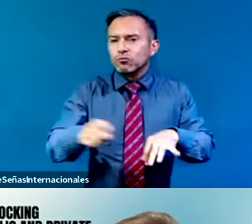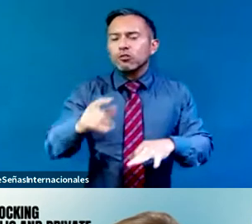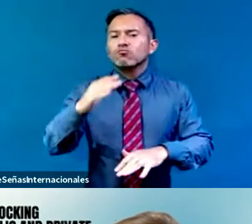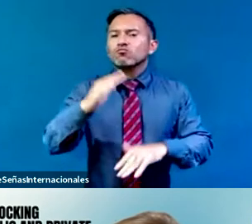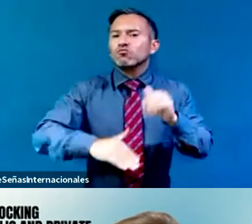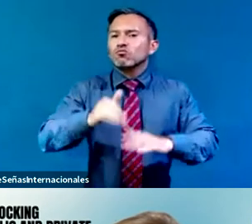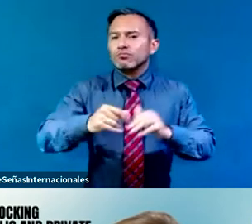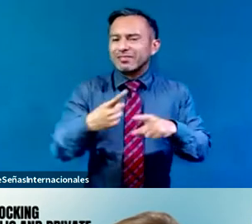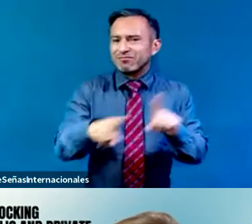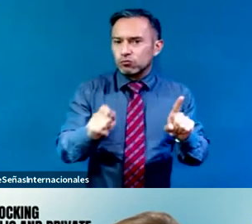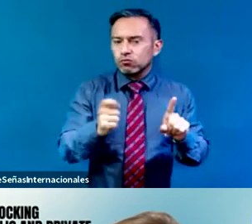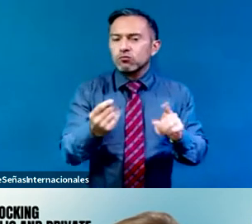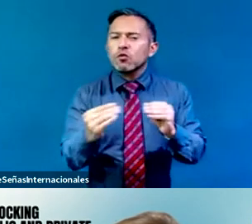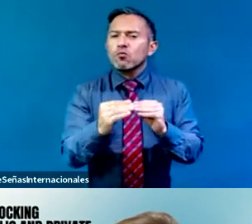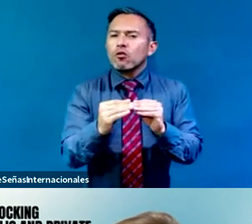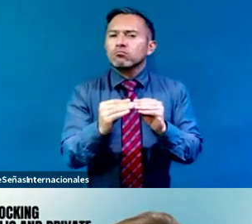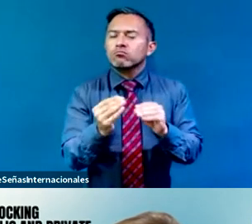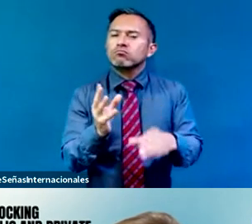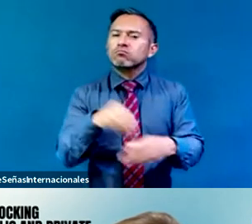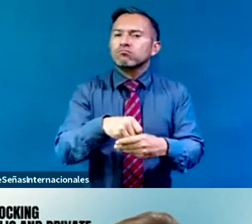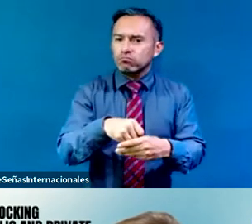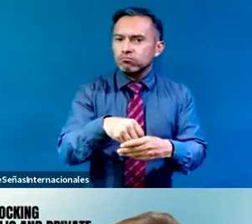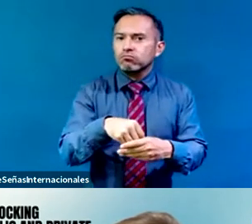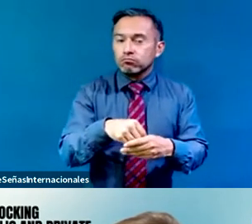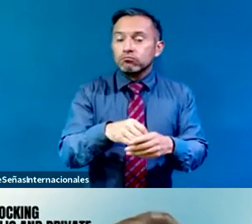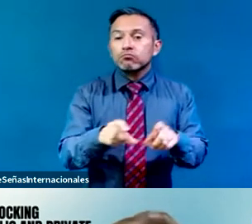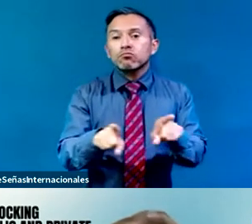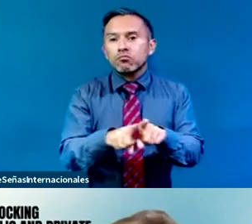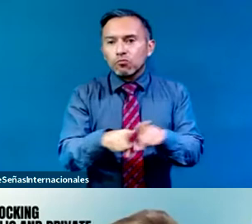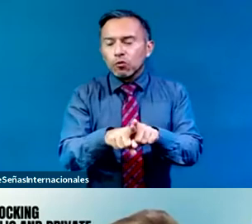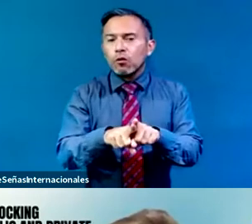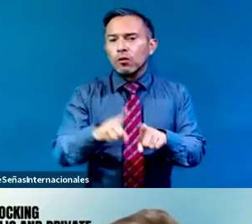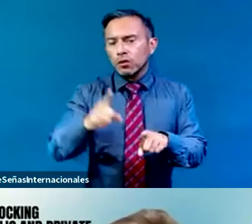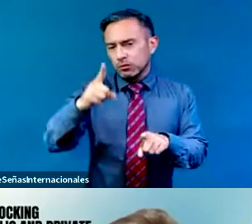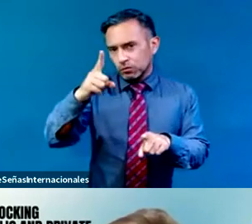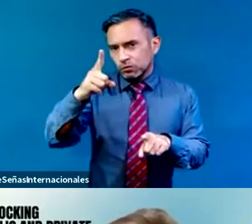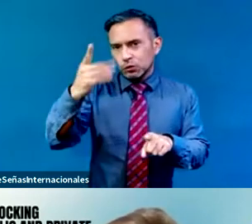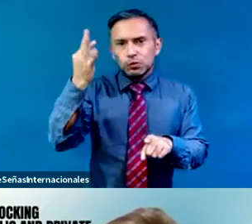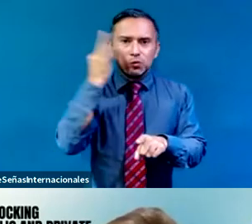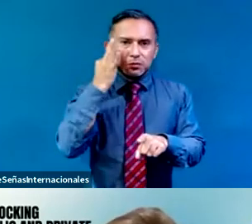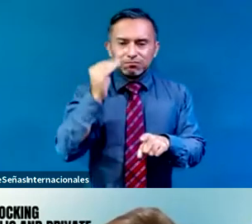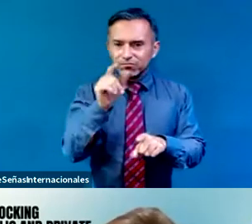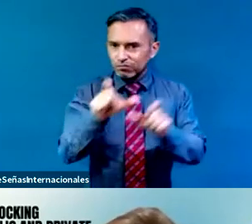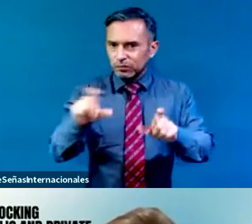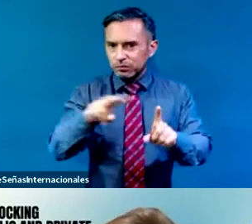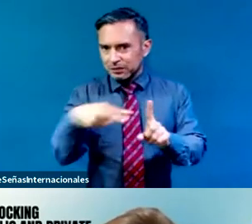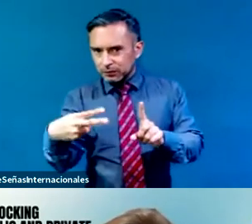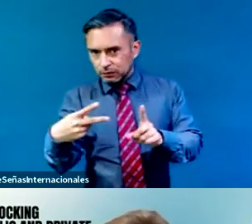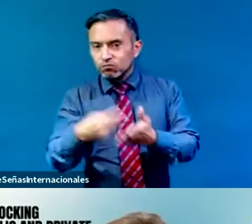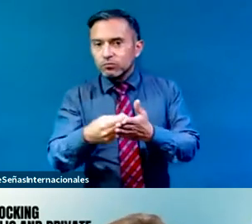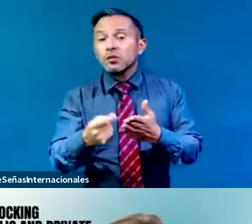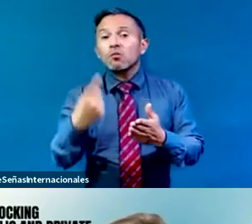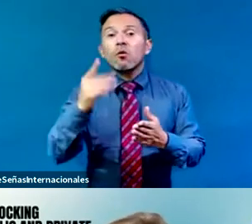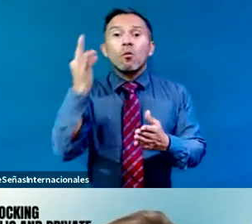and gender intentional financial systems. Digital payments help women manage time poverty. Digital payments give women